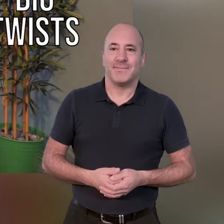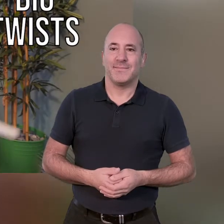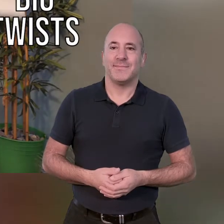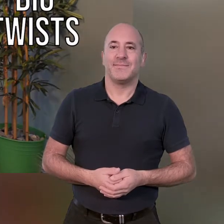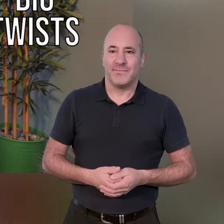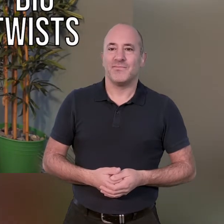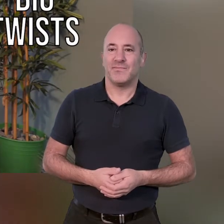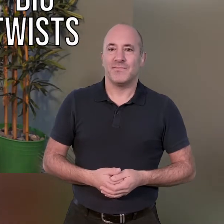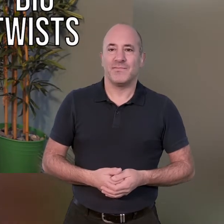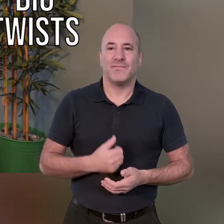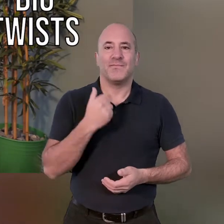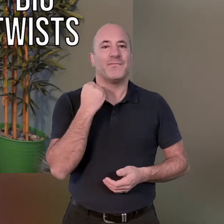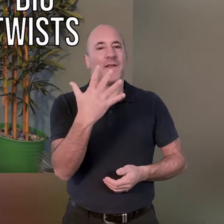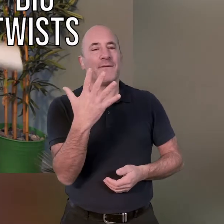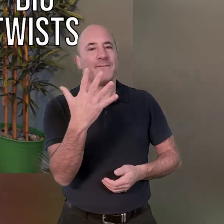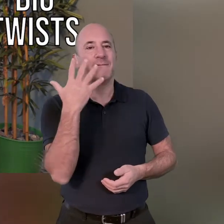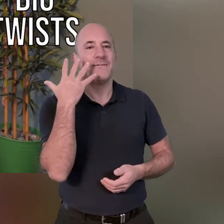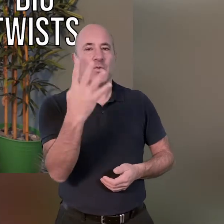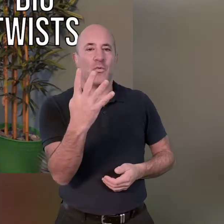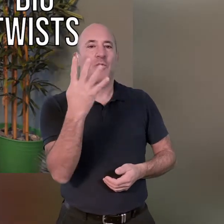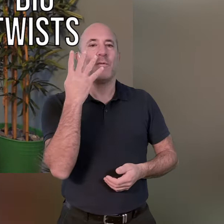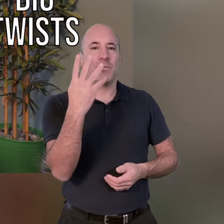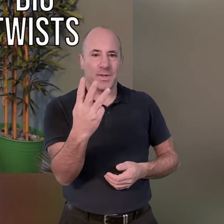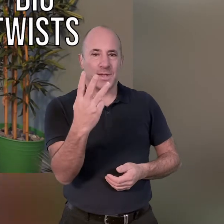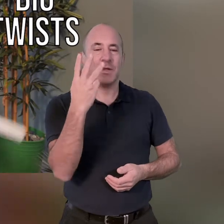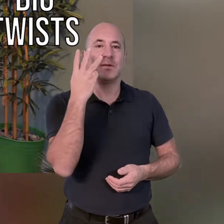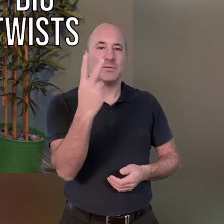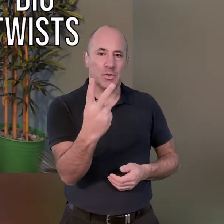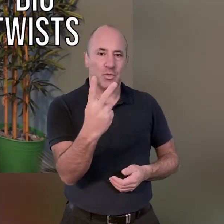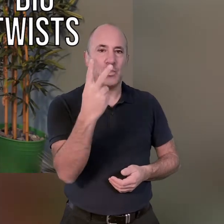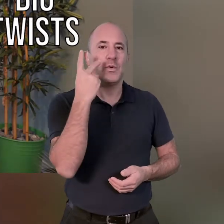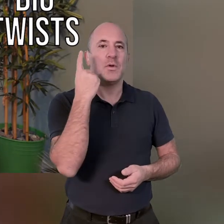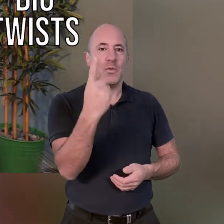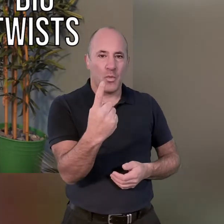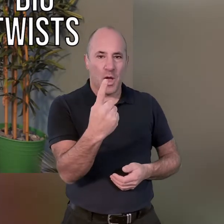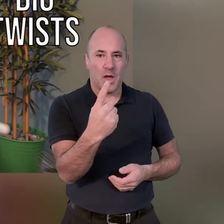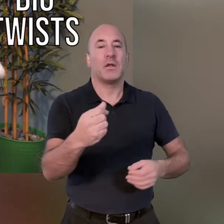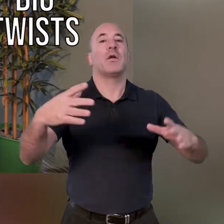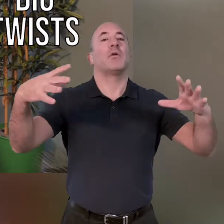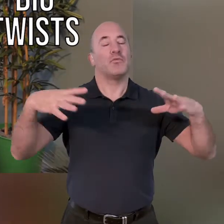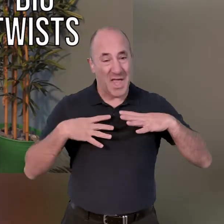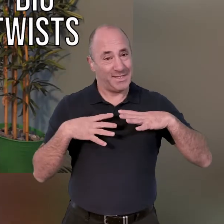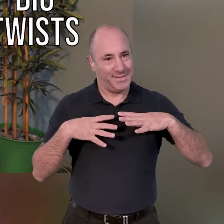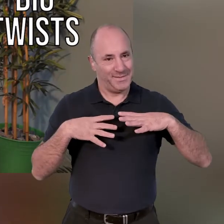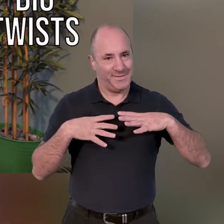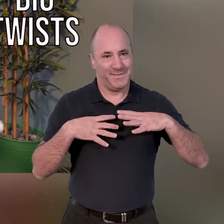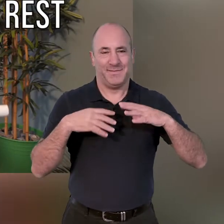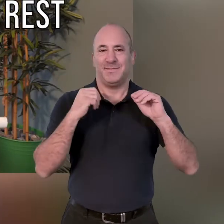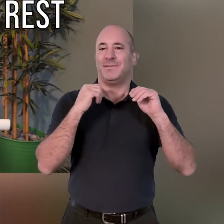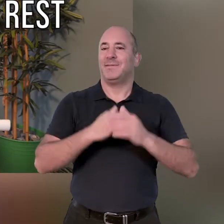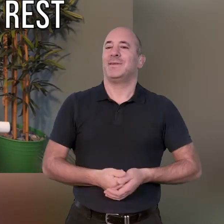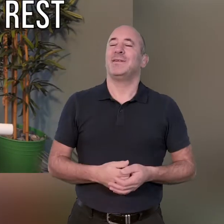All right. 5, 4, 3, 2, 1. Resting